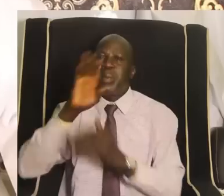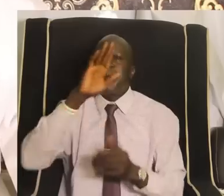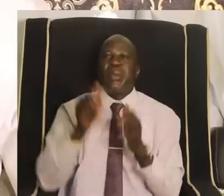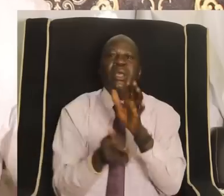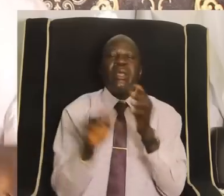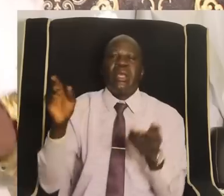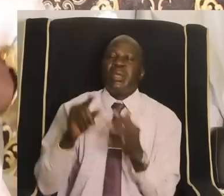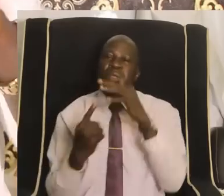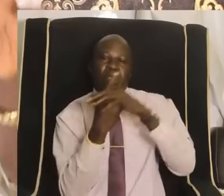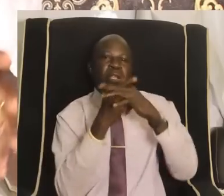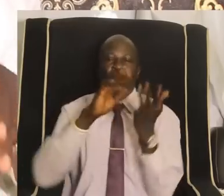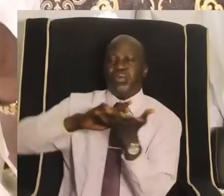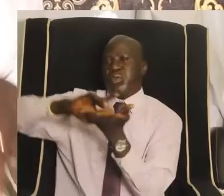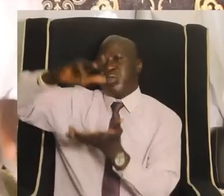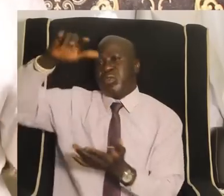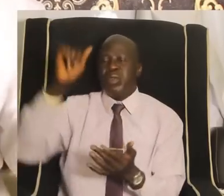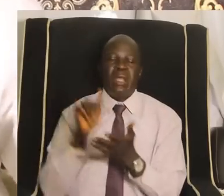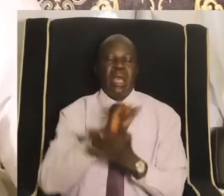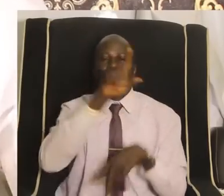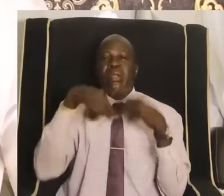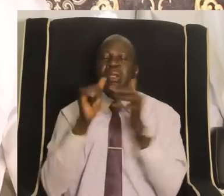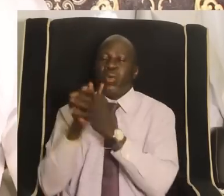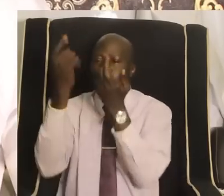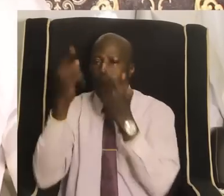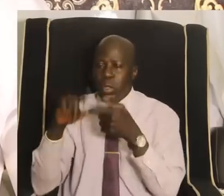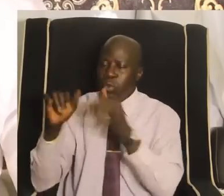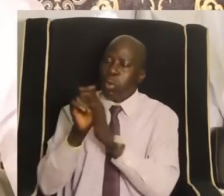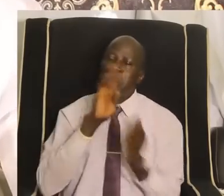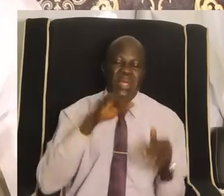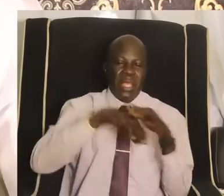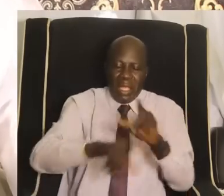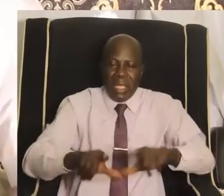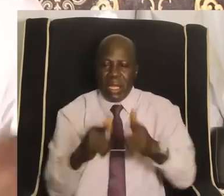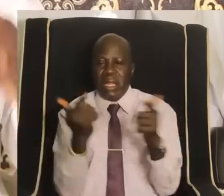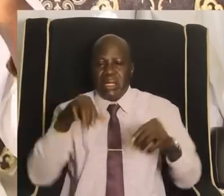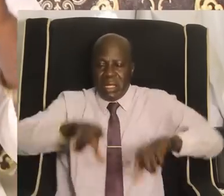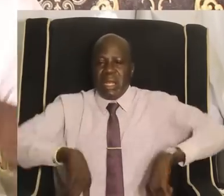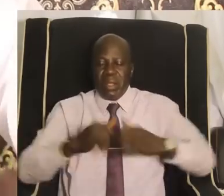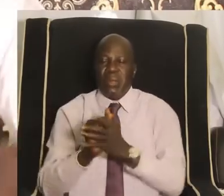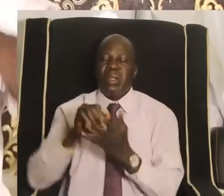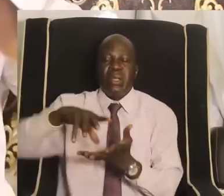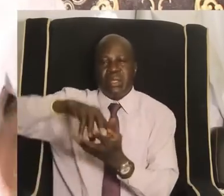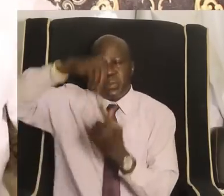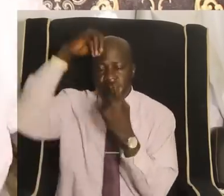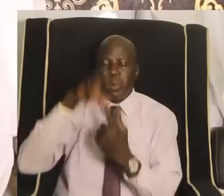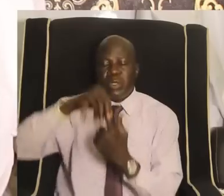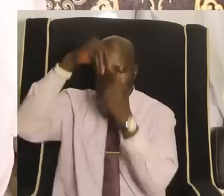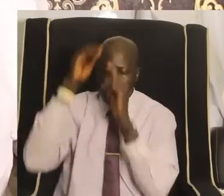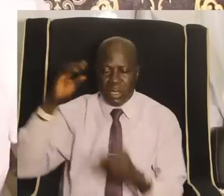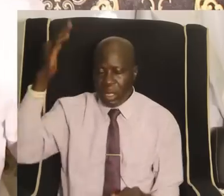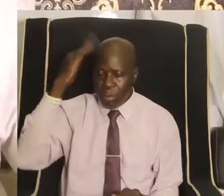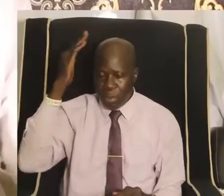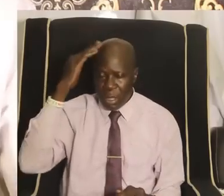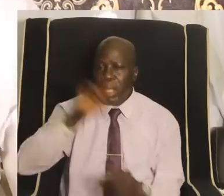Ẹjọ́ bàjẹ́ èèyàn àṣàyàn ọpọlọ ló máa ń fún wọn. And the one that will be great in life, they give them special brain. Àwọn ayé máa ń follow wọn ni tó